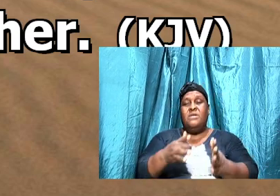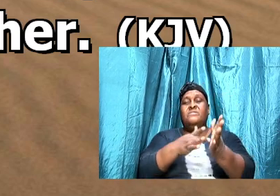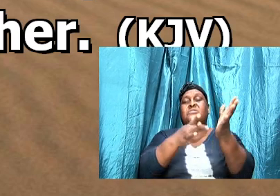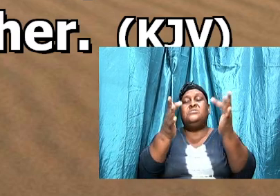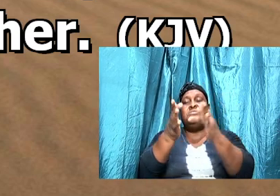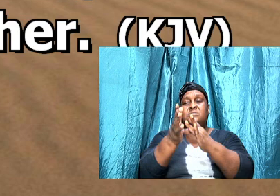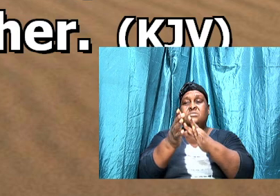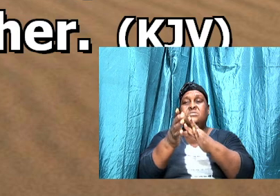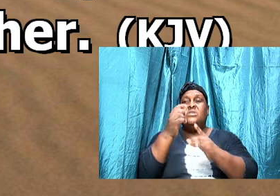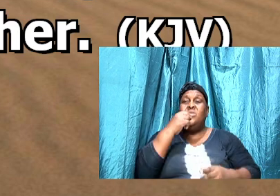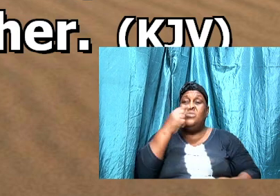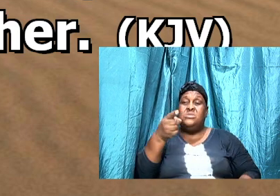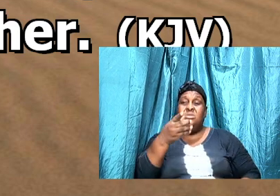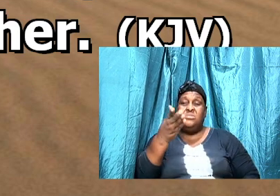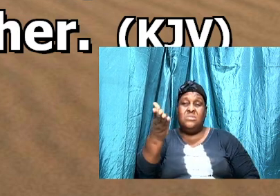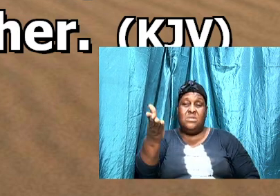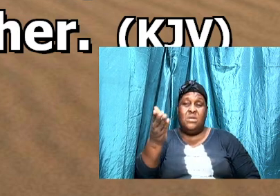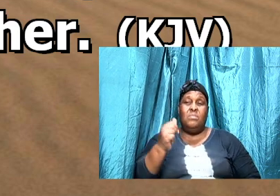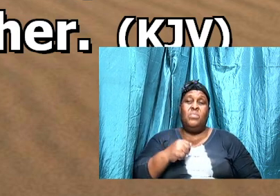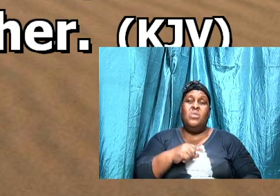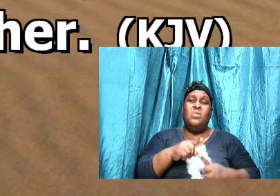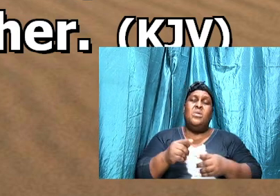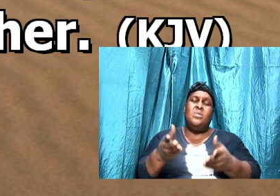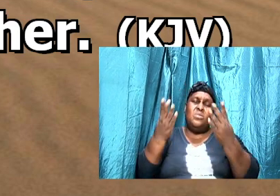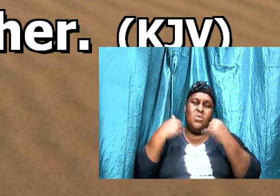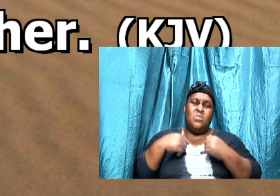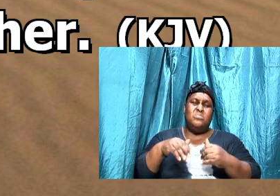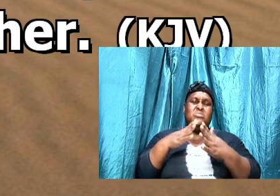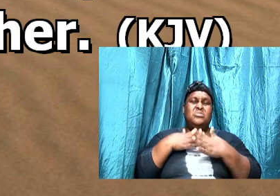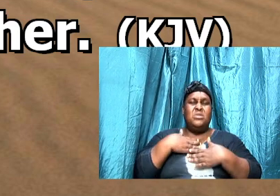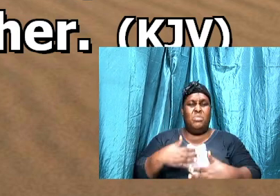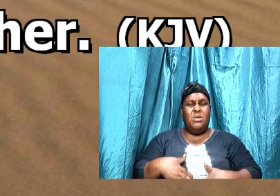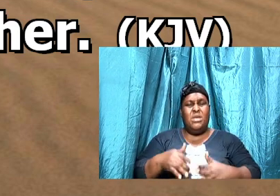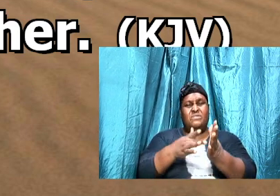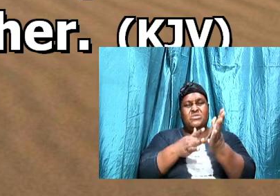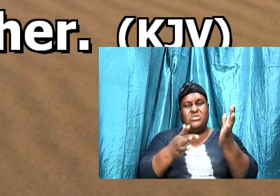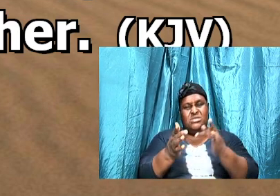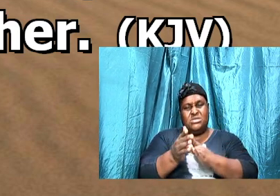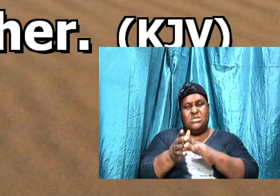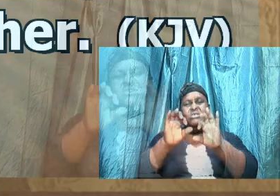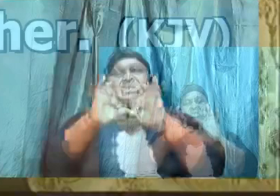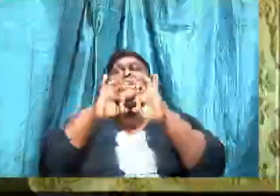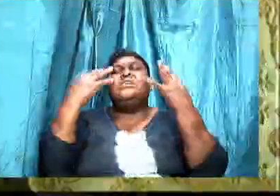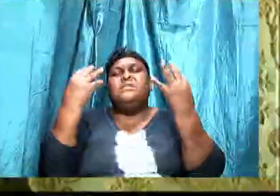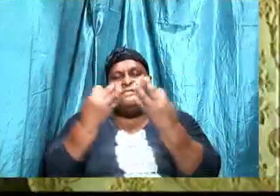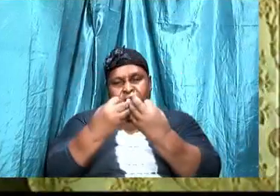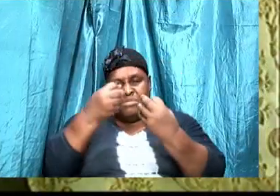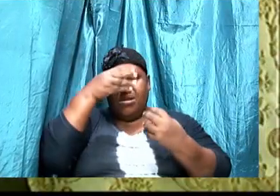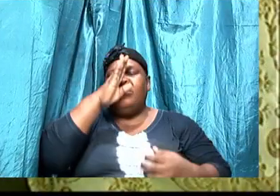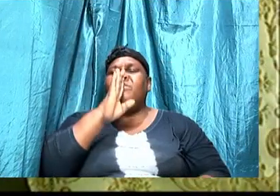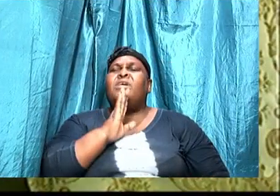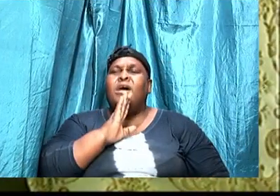know, when it comes to the body of Christ, yes, Paul speaks about the fact that